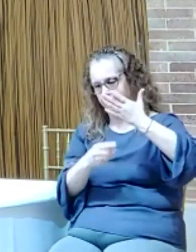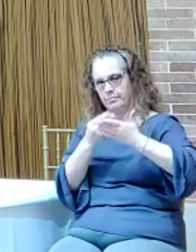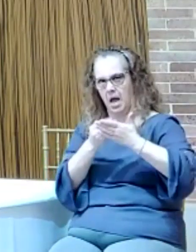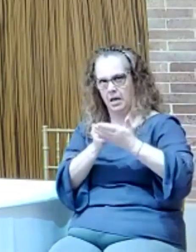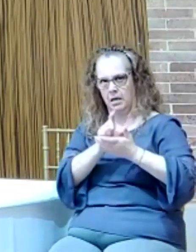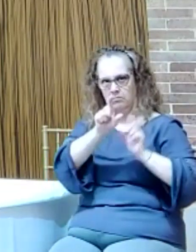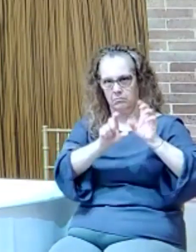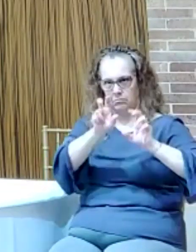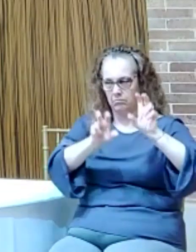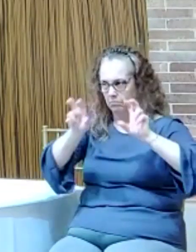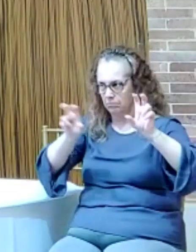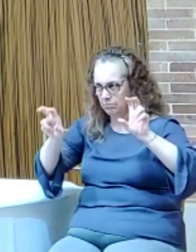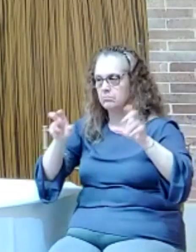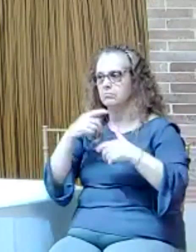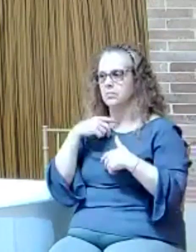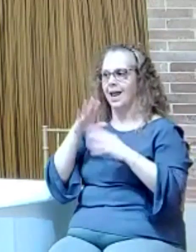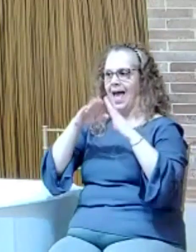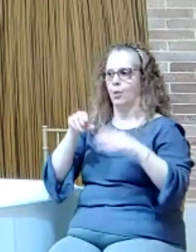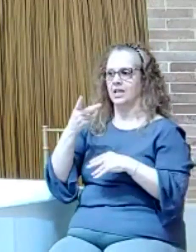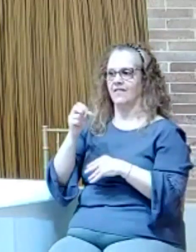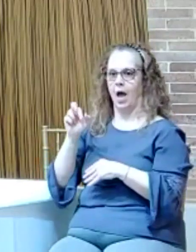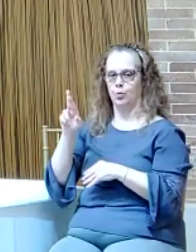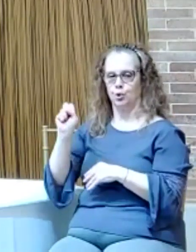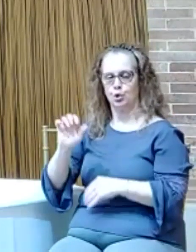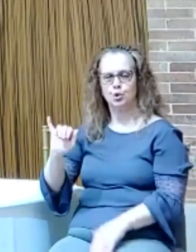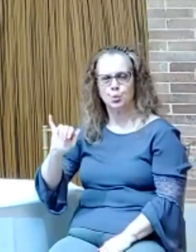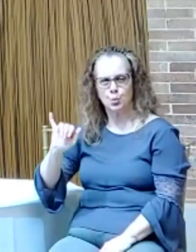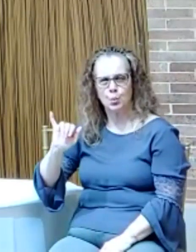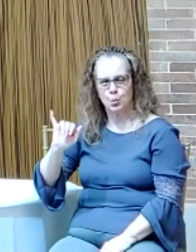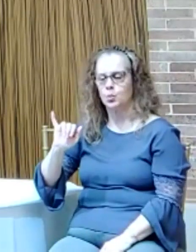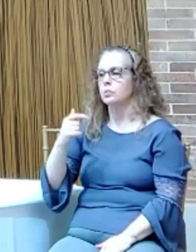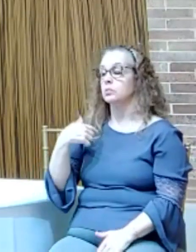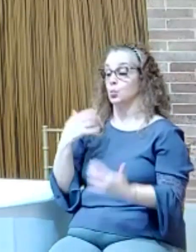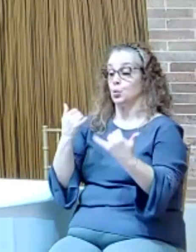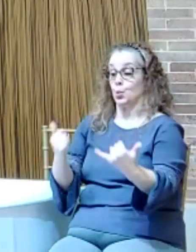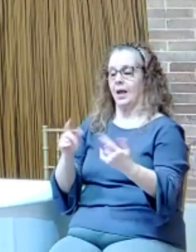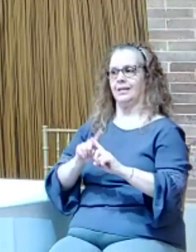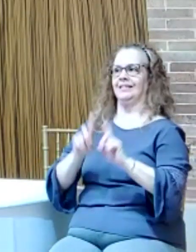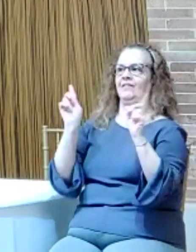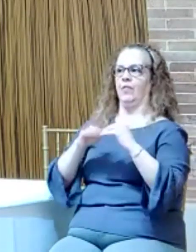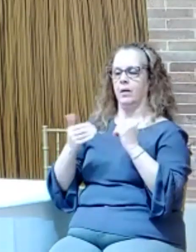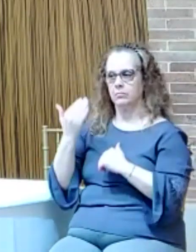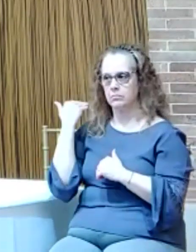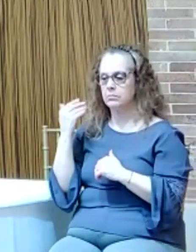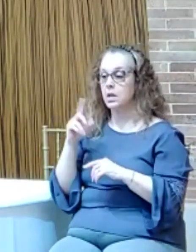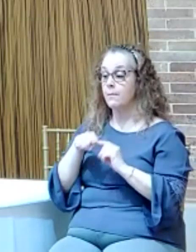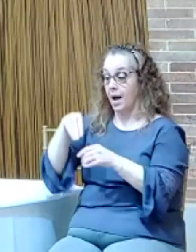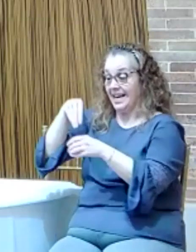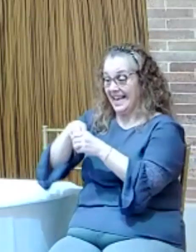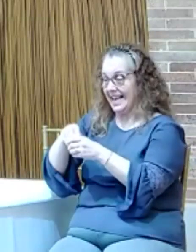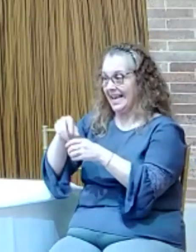vouchers and you're going to talk about that today too so we're a very different place but even within our association we have